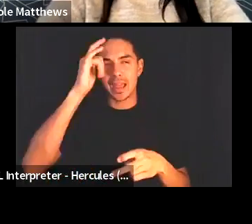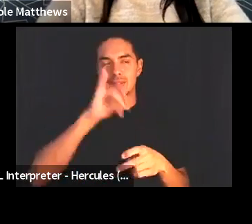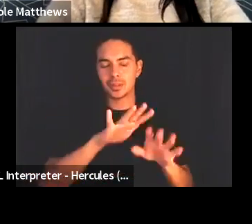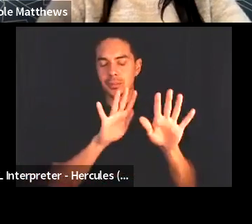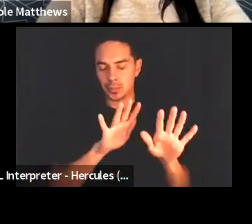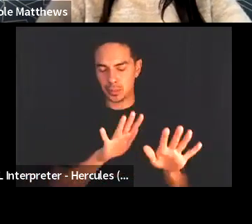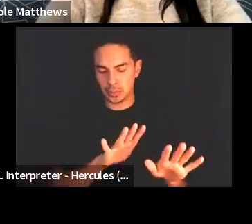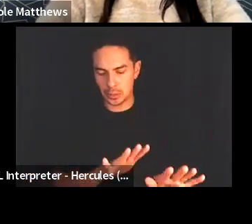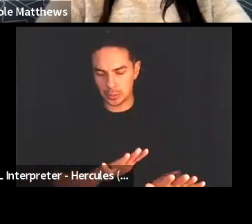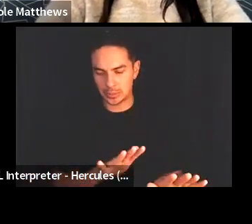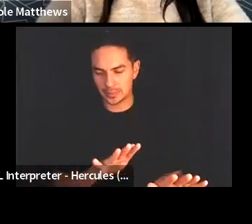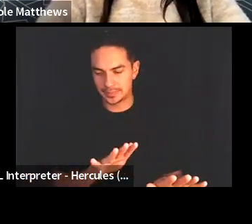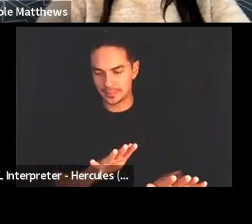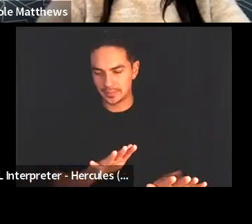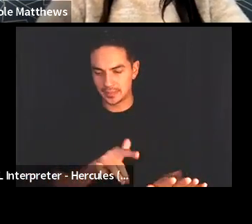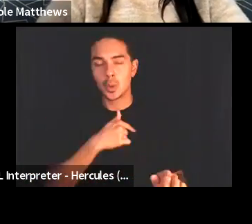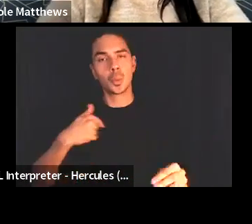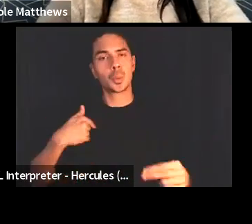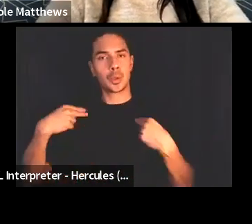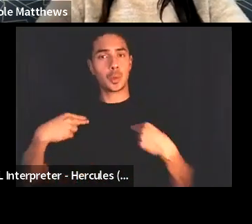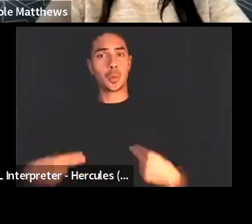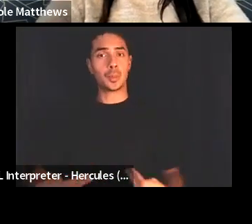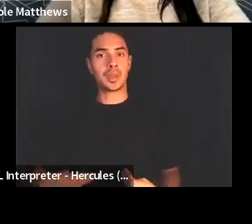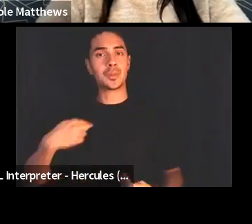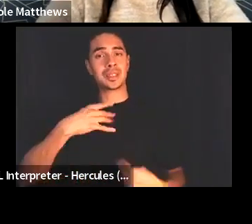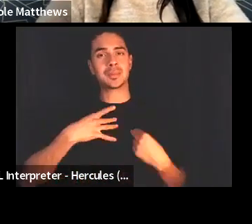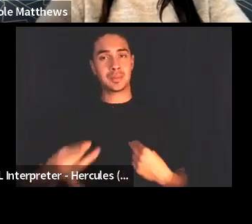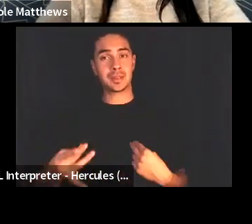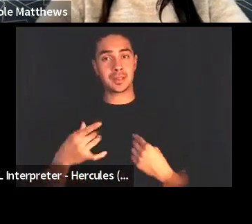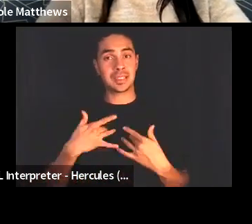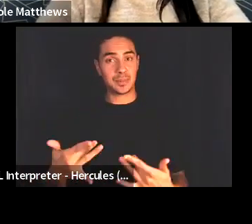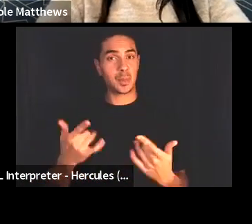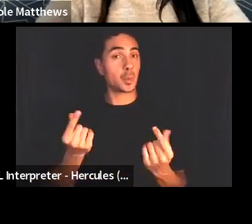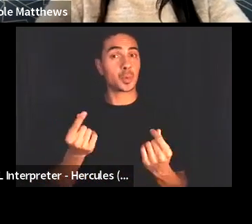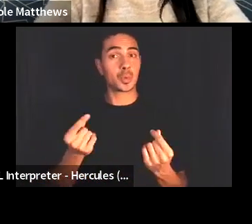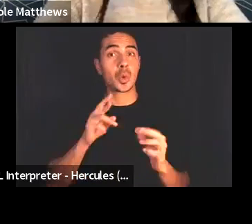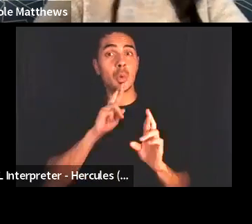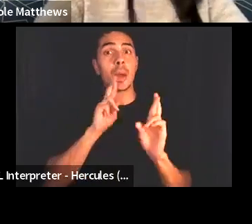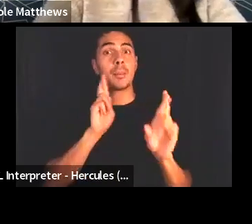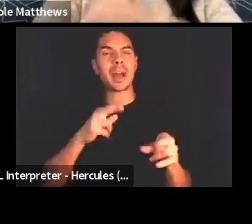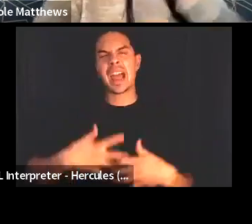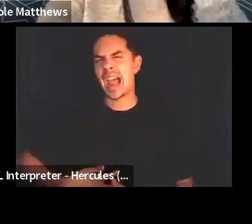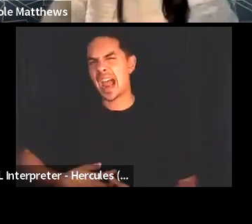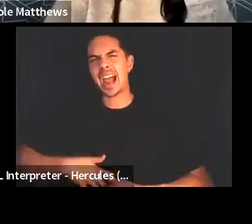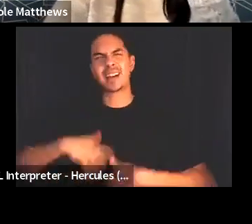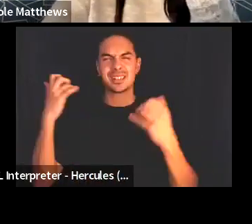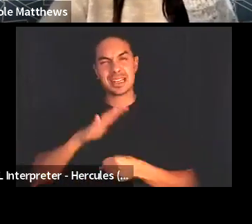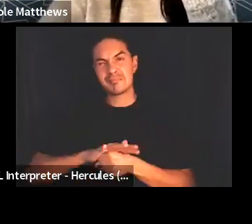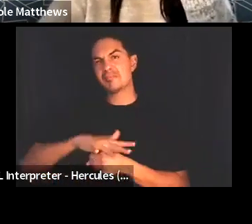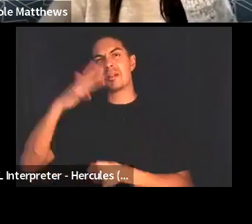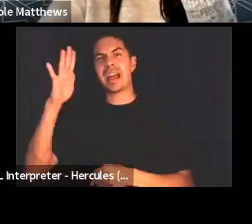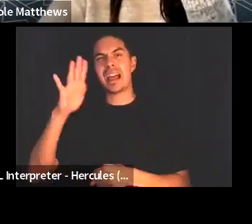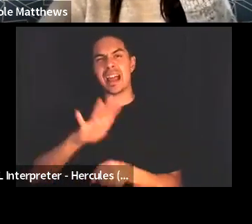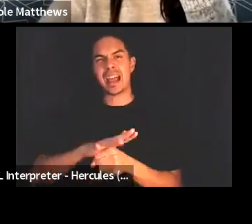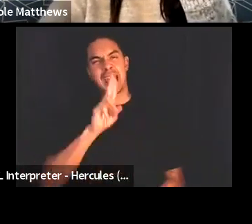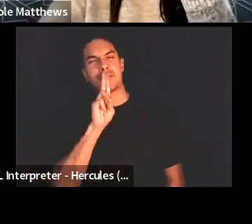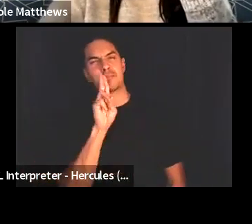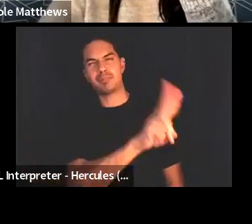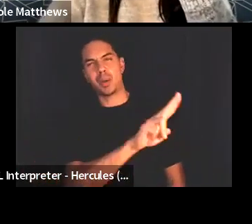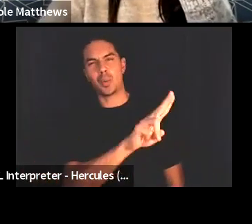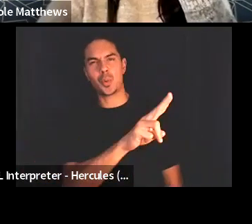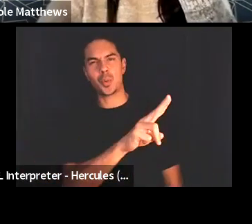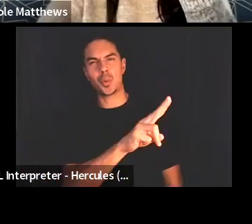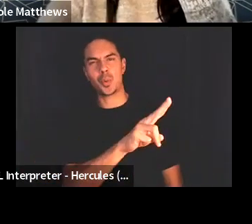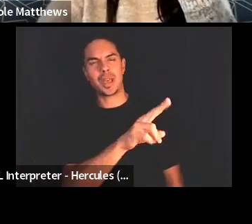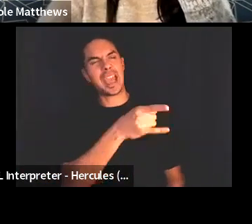because we're human beings and we respond with anger and hurt and betrayal and like all the things that show up in real human beings in real